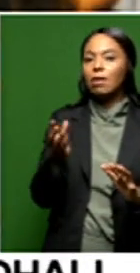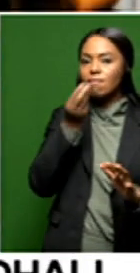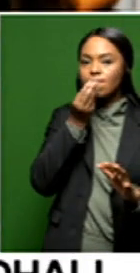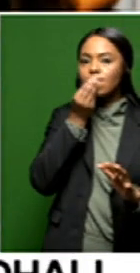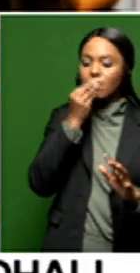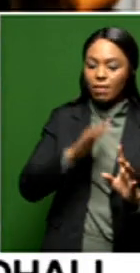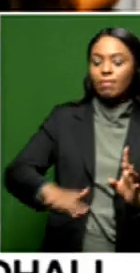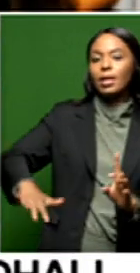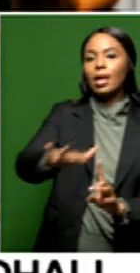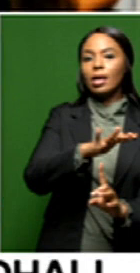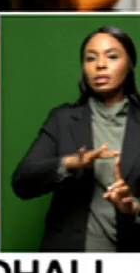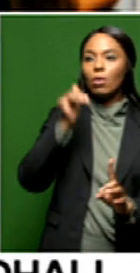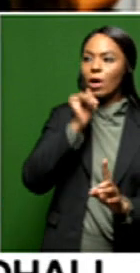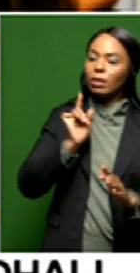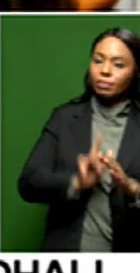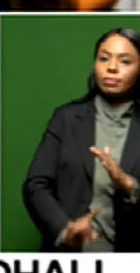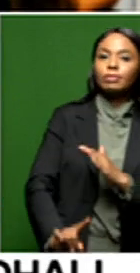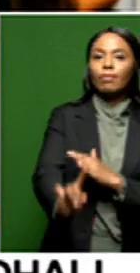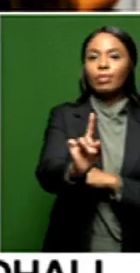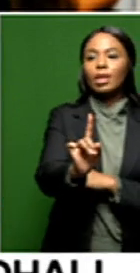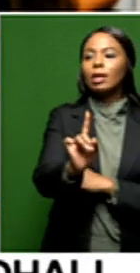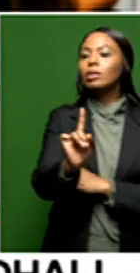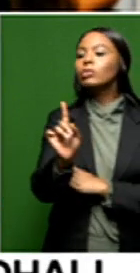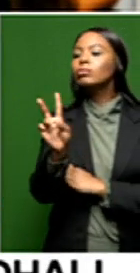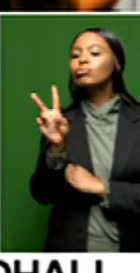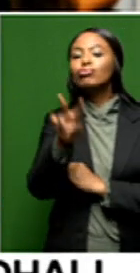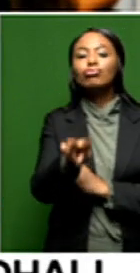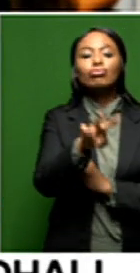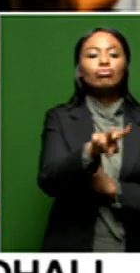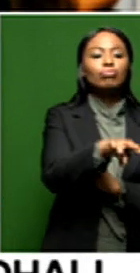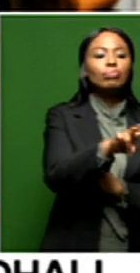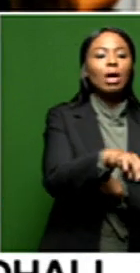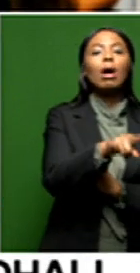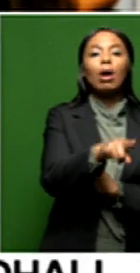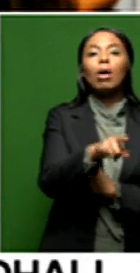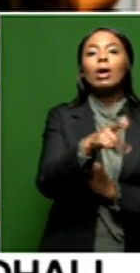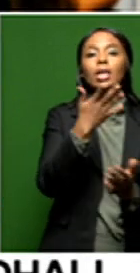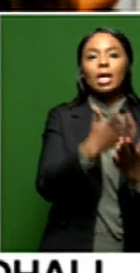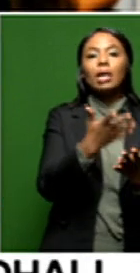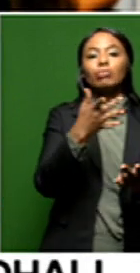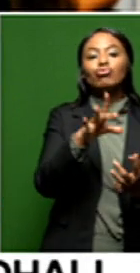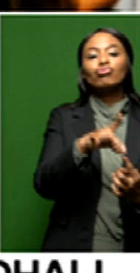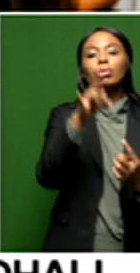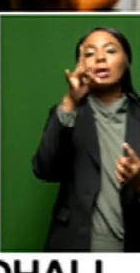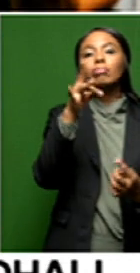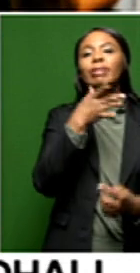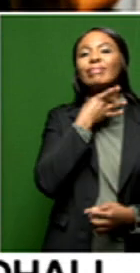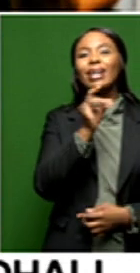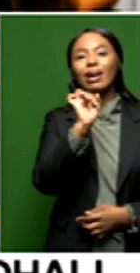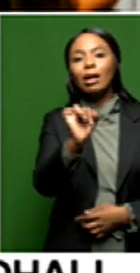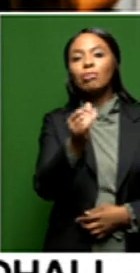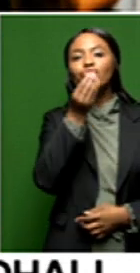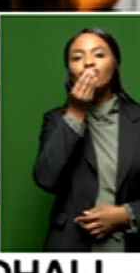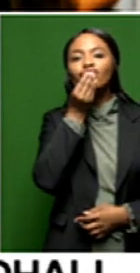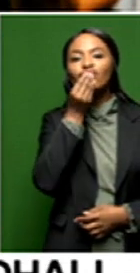inviting space. And then once you get there, you can decide what you want to eat. It is service from the counter. So